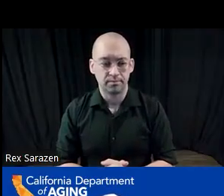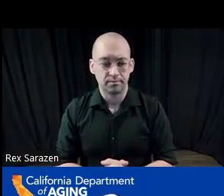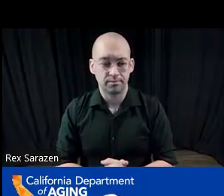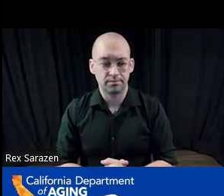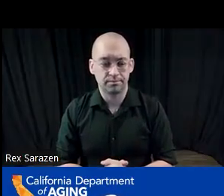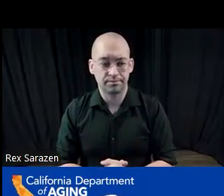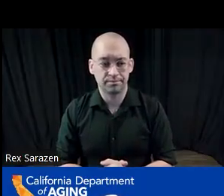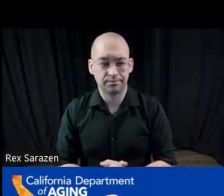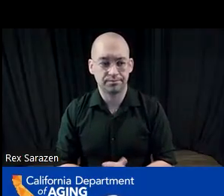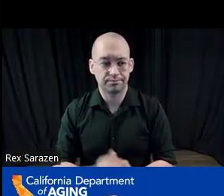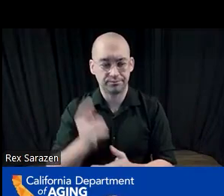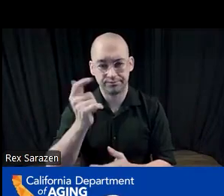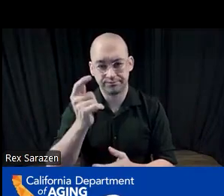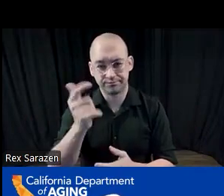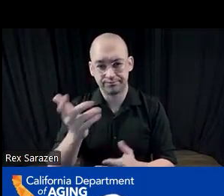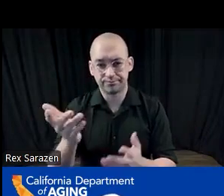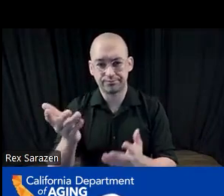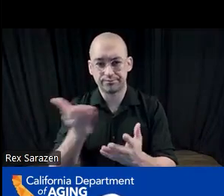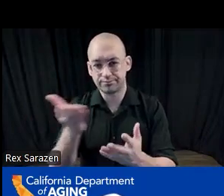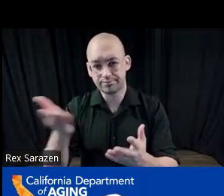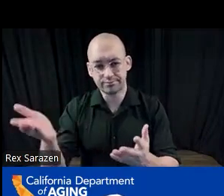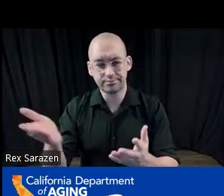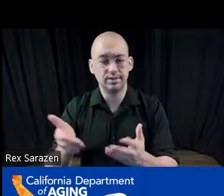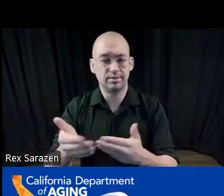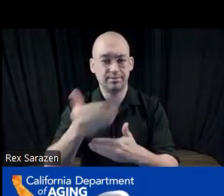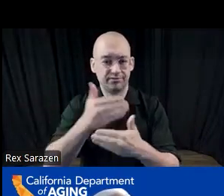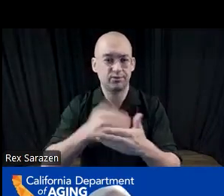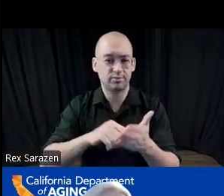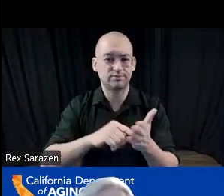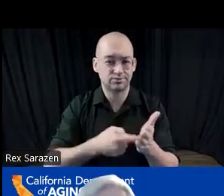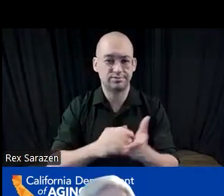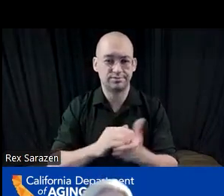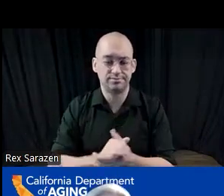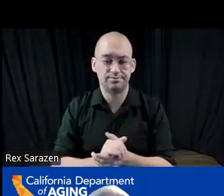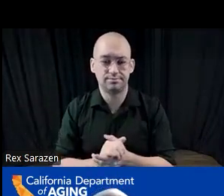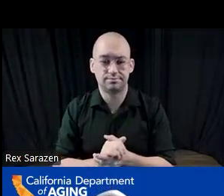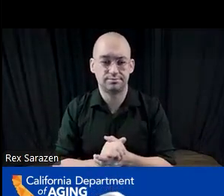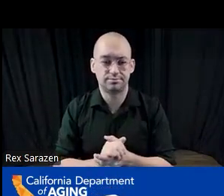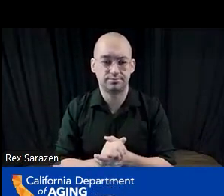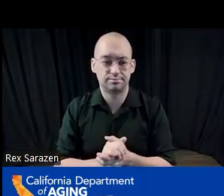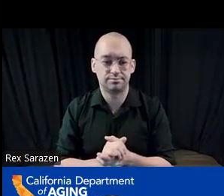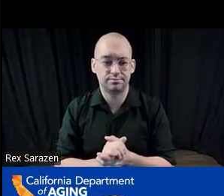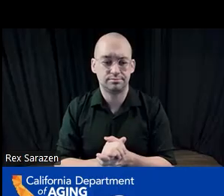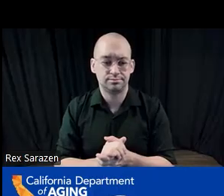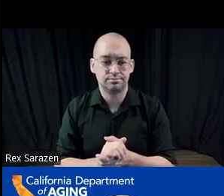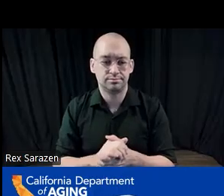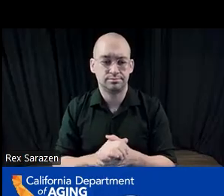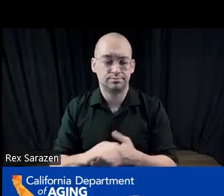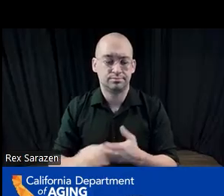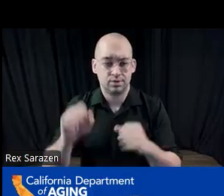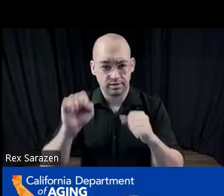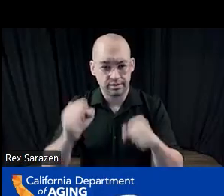Just a few meeting logistics before we get into the content of the meeting. You can